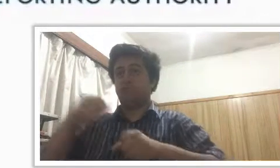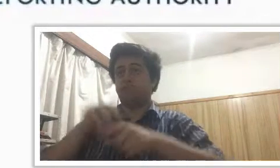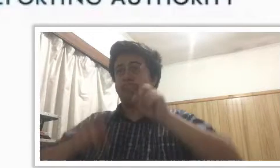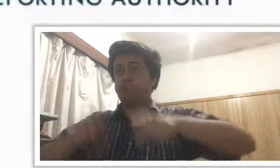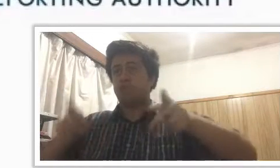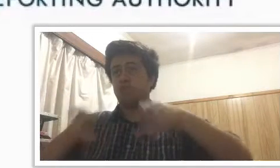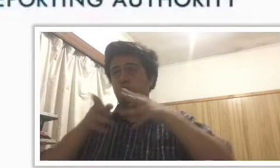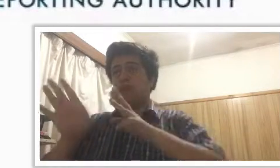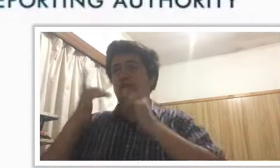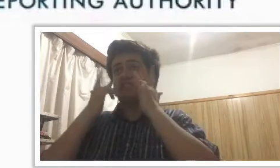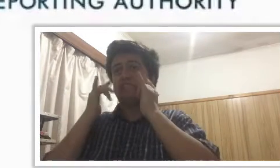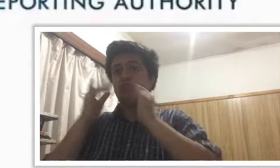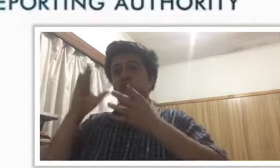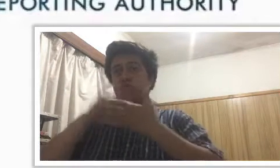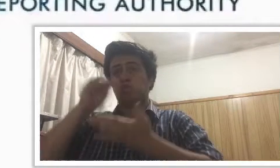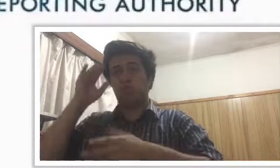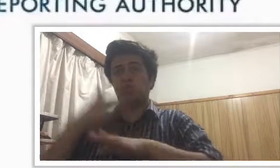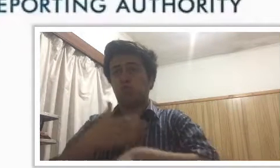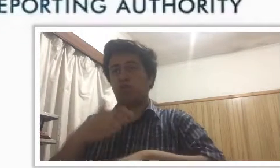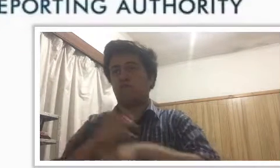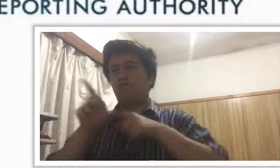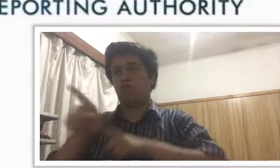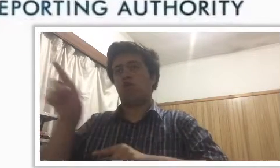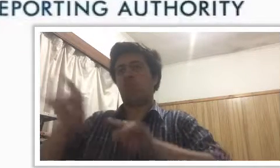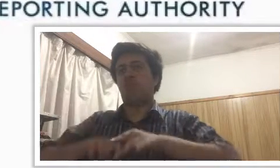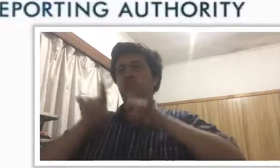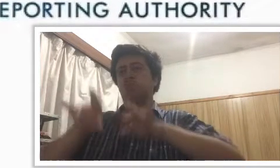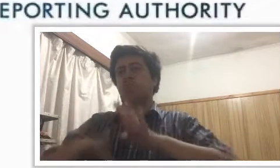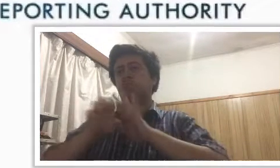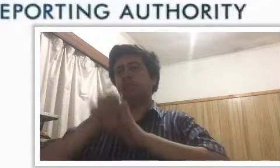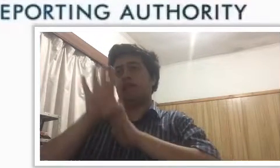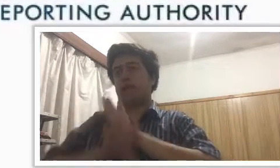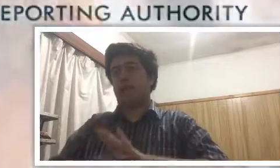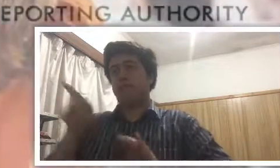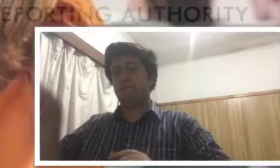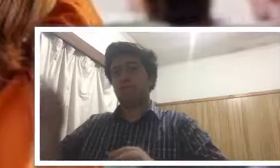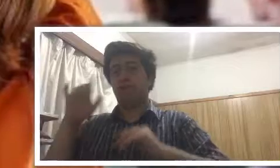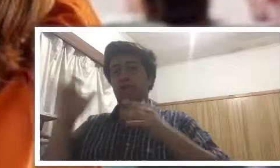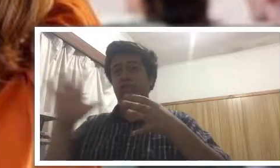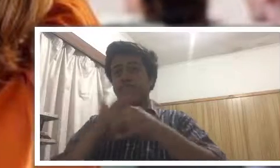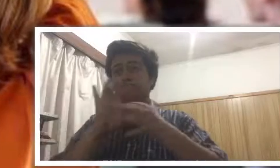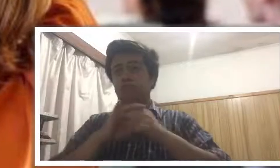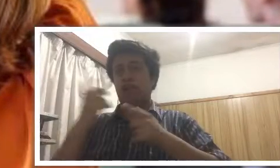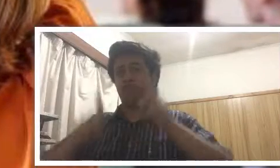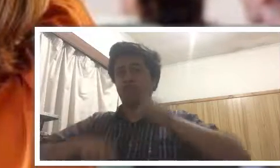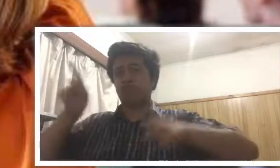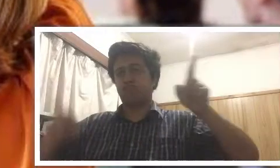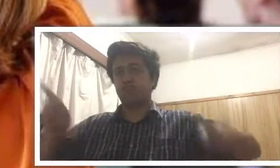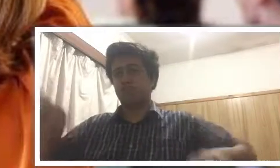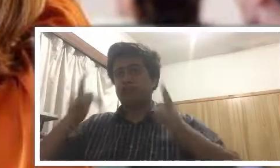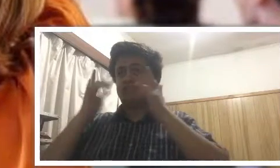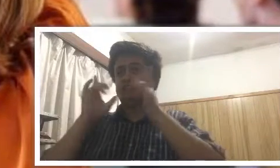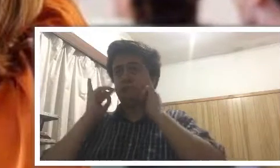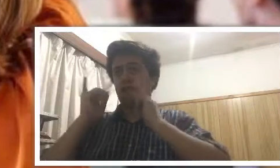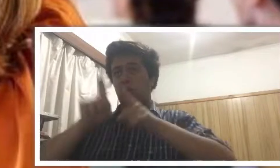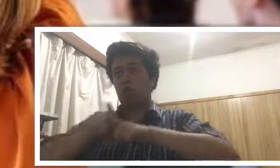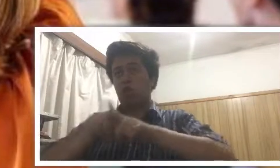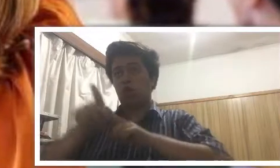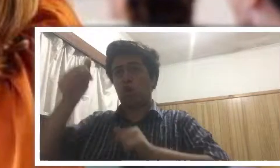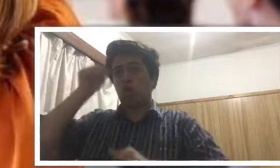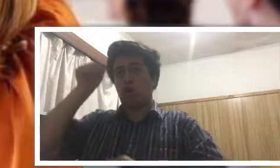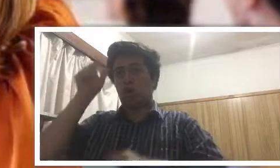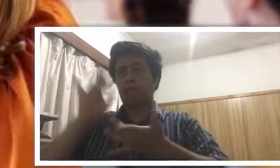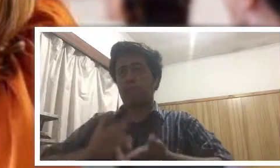Teaching humanities also involves using different methods of assessing student work, as is mandated by